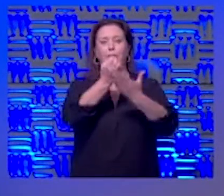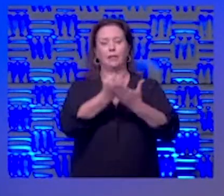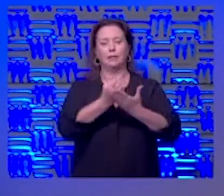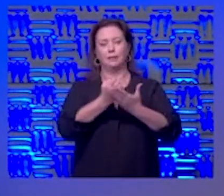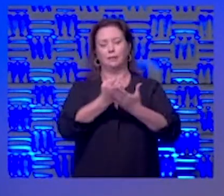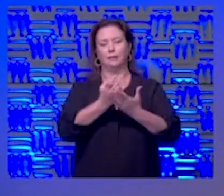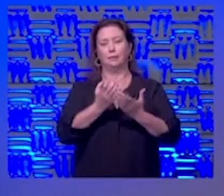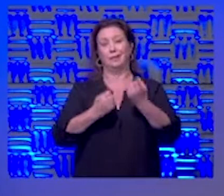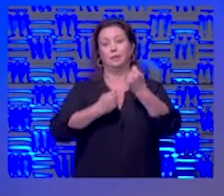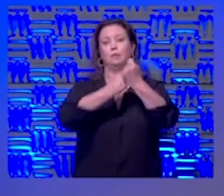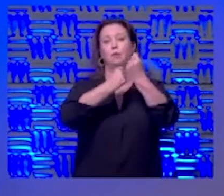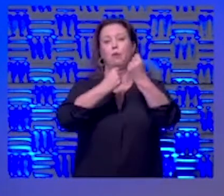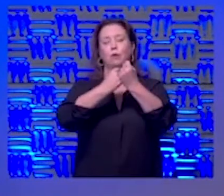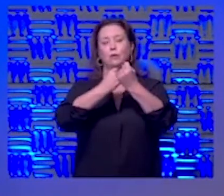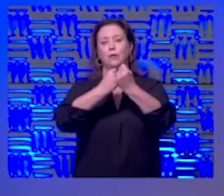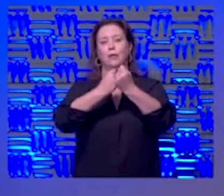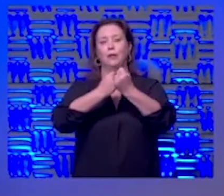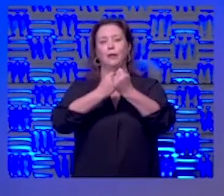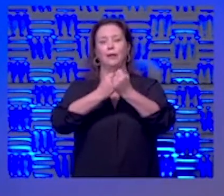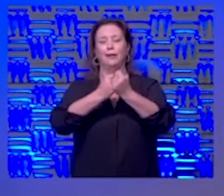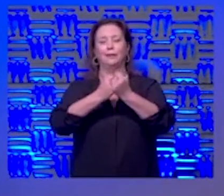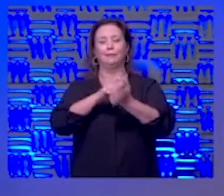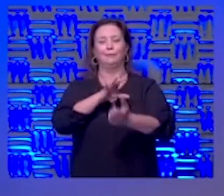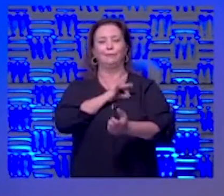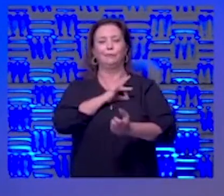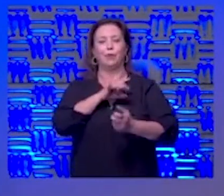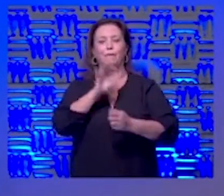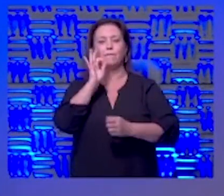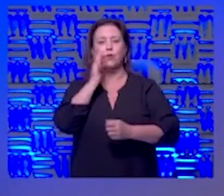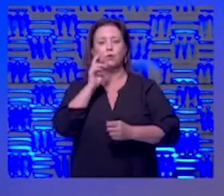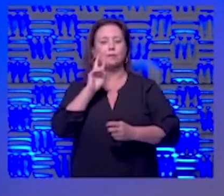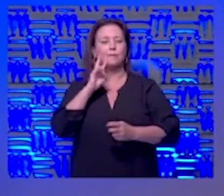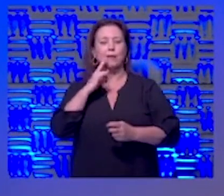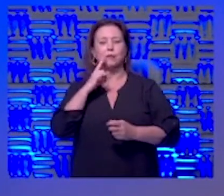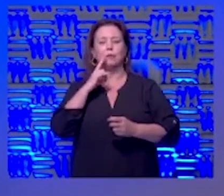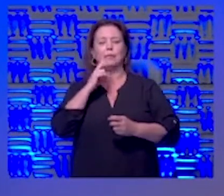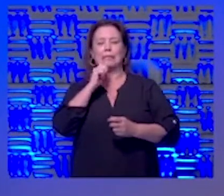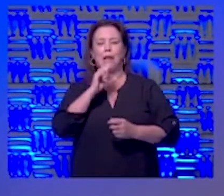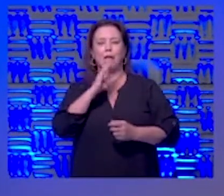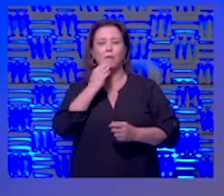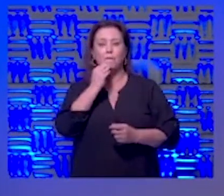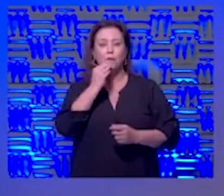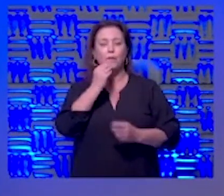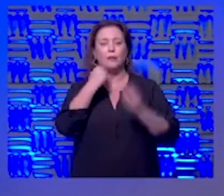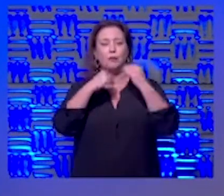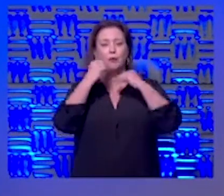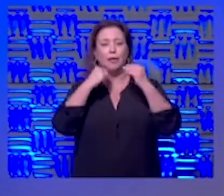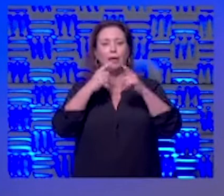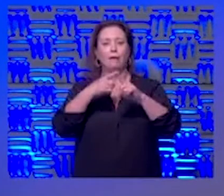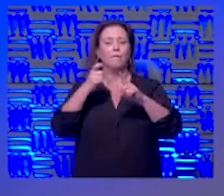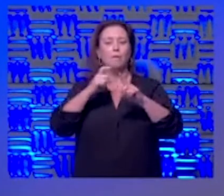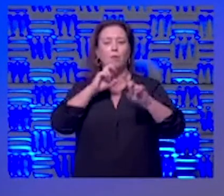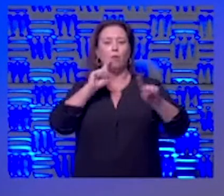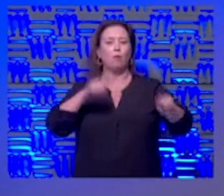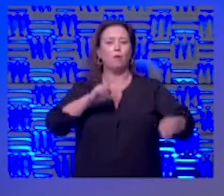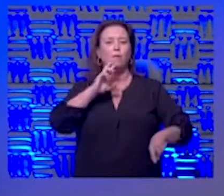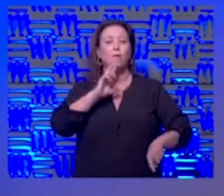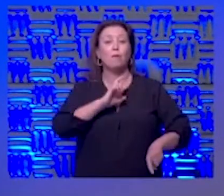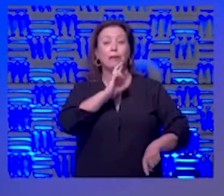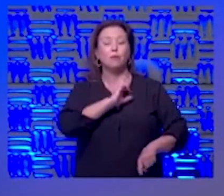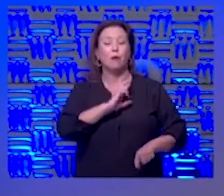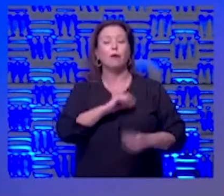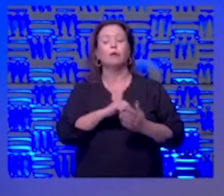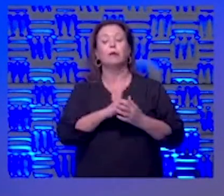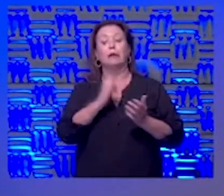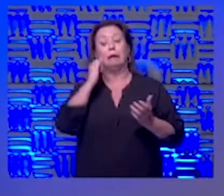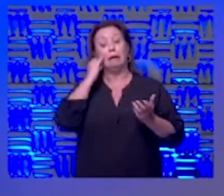to suggest that it's on the fruits and vegetables. It's not on the food that you're eating from takeout, things of that nature. But